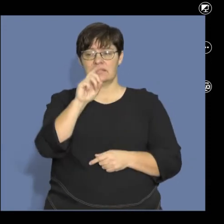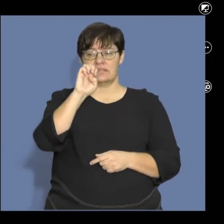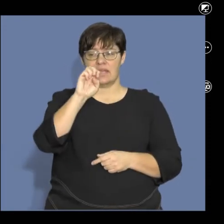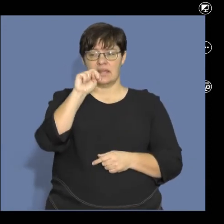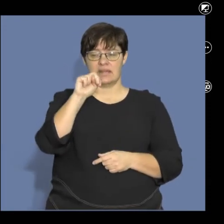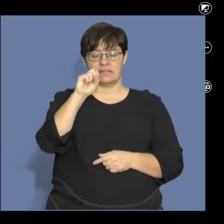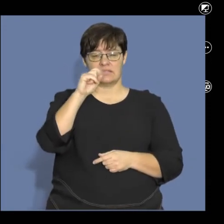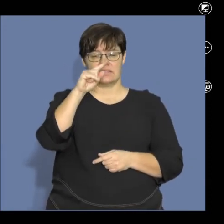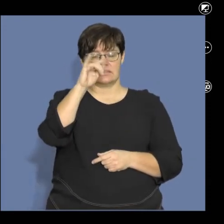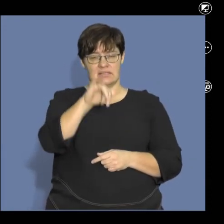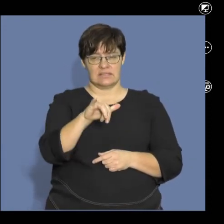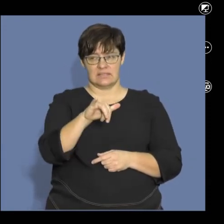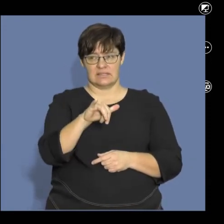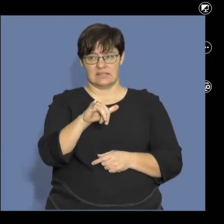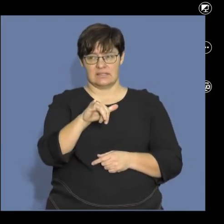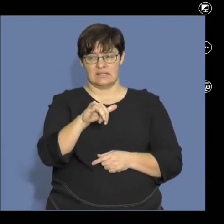density